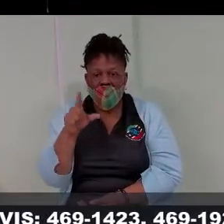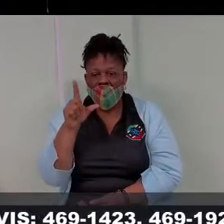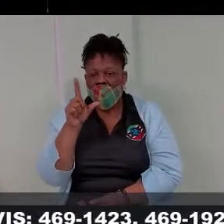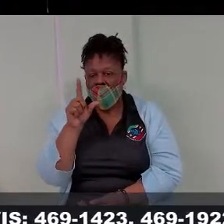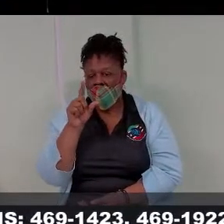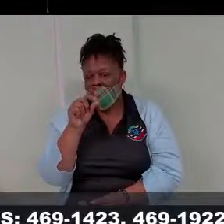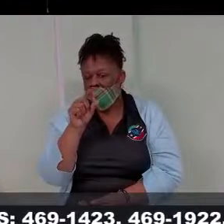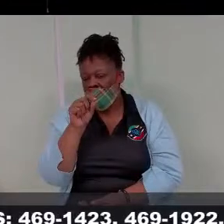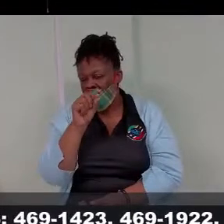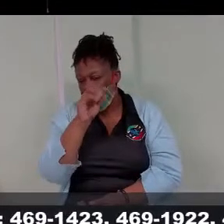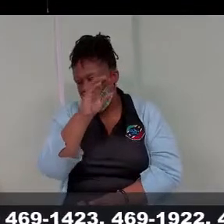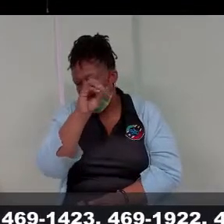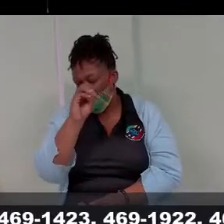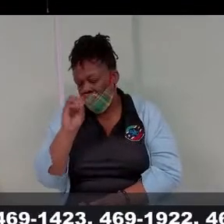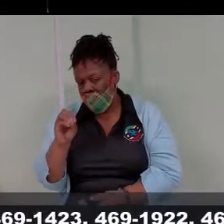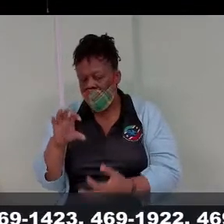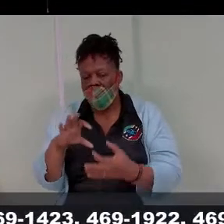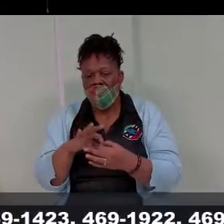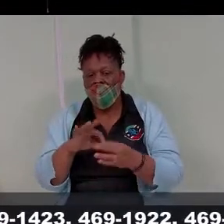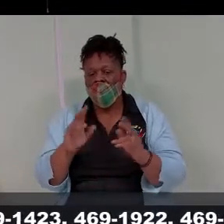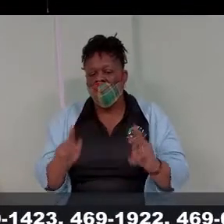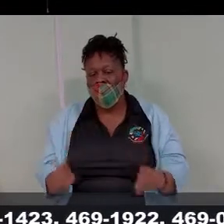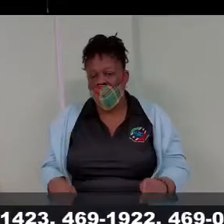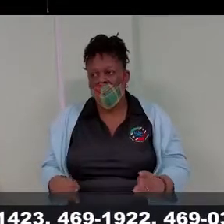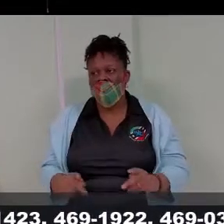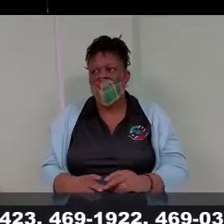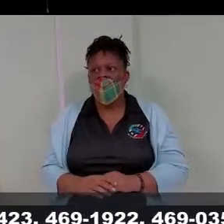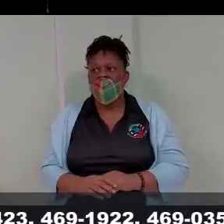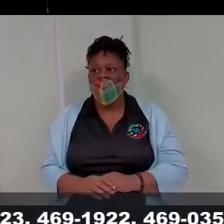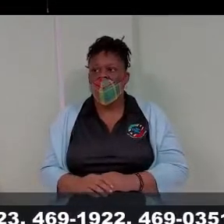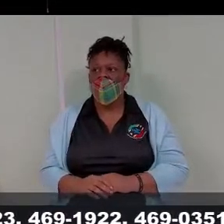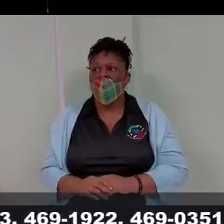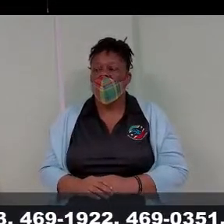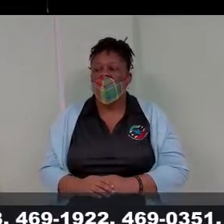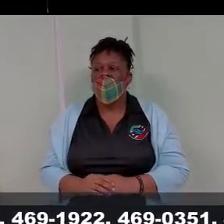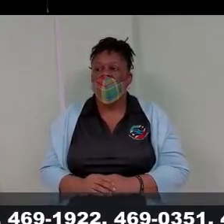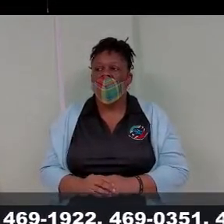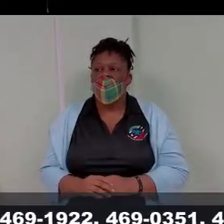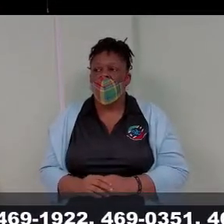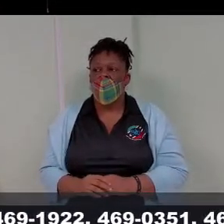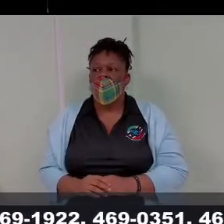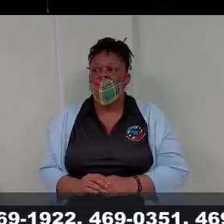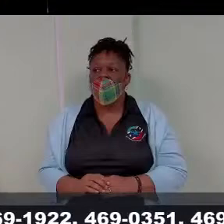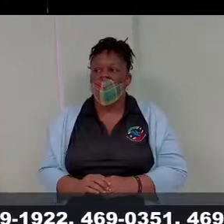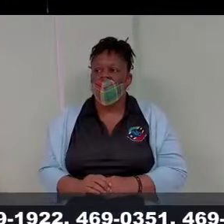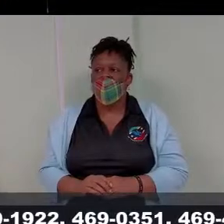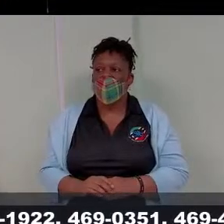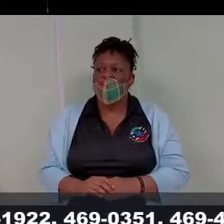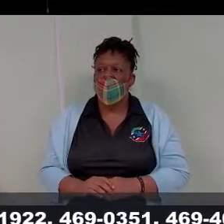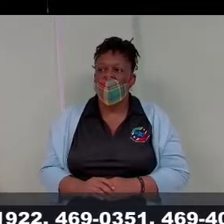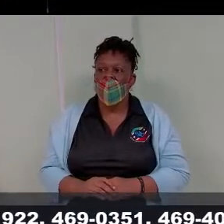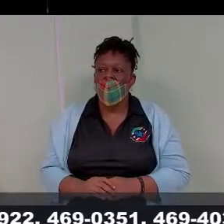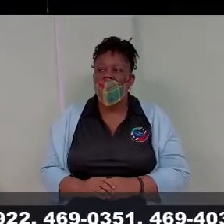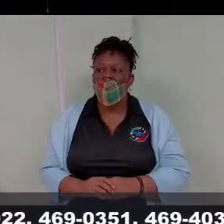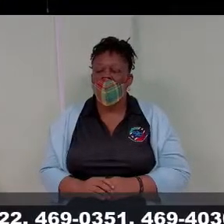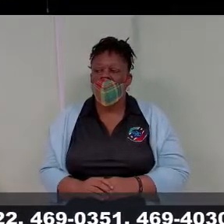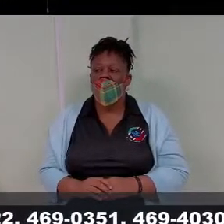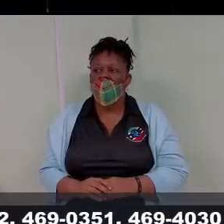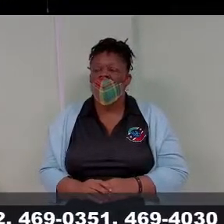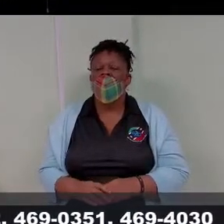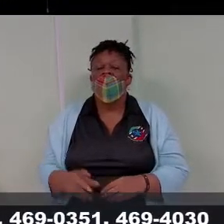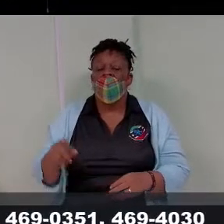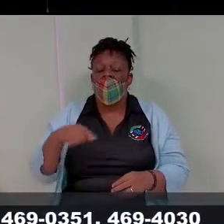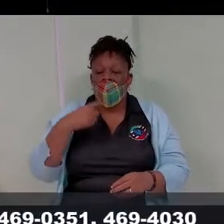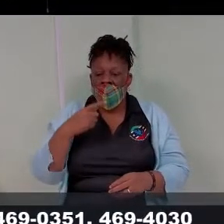the population. And the CMO in her presentation just mentioned that COVAX contacted us, and hopefully we'll be